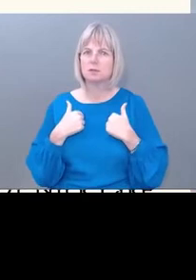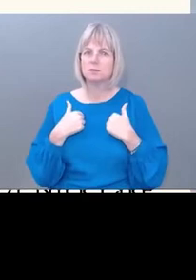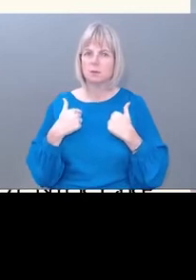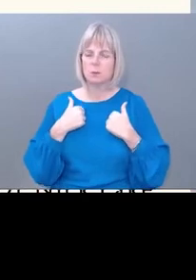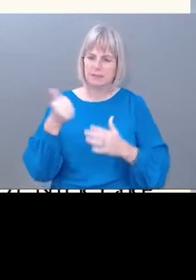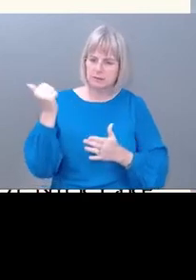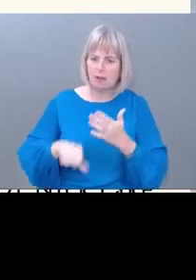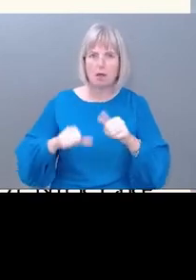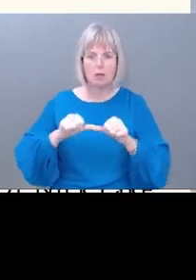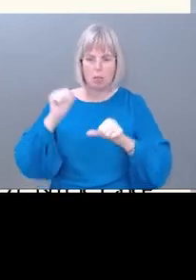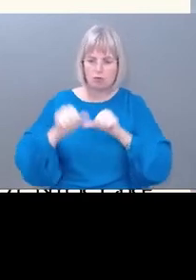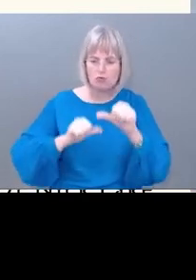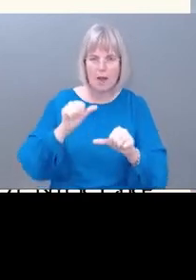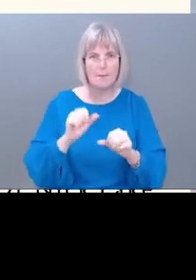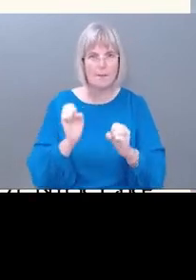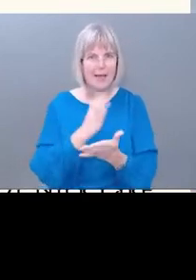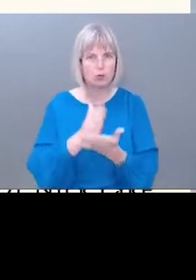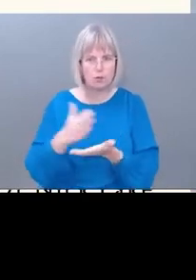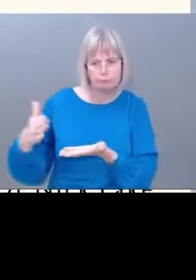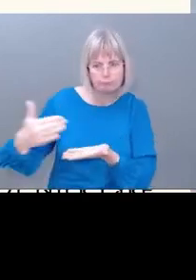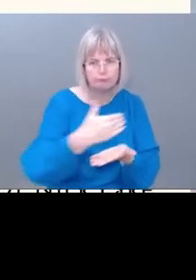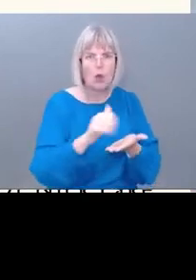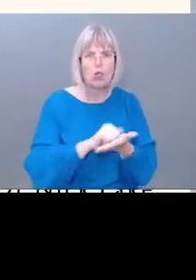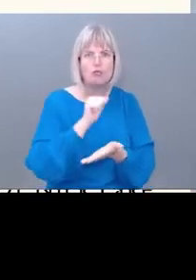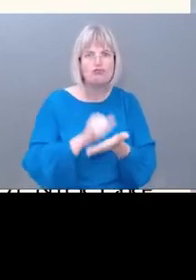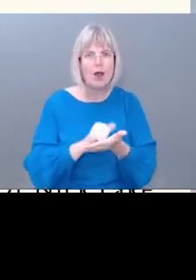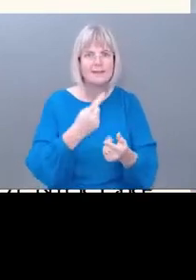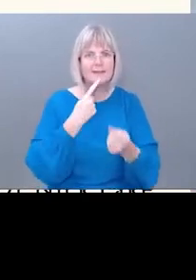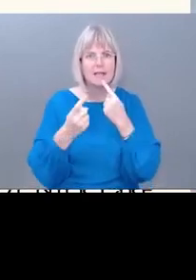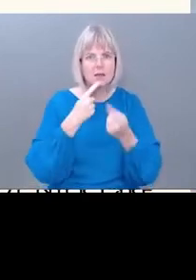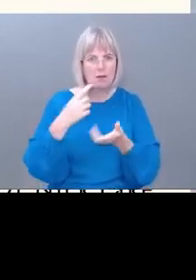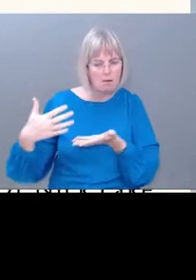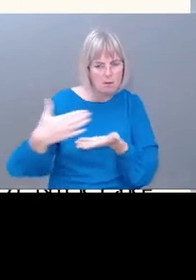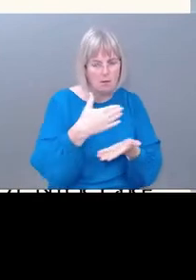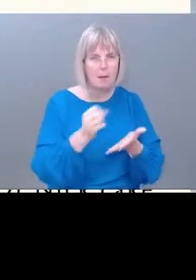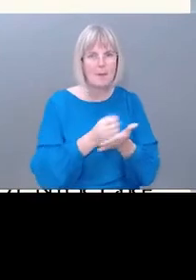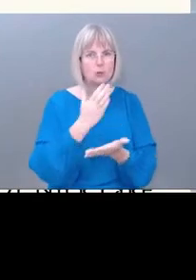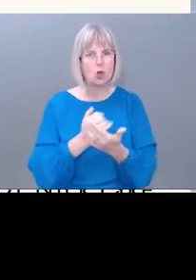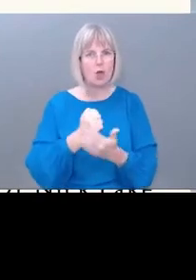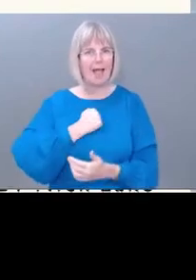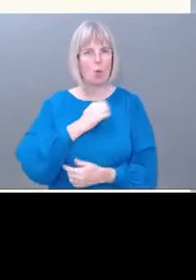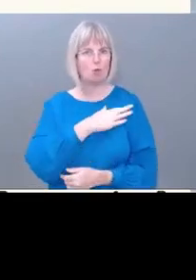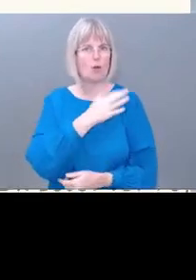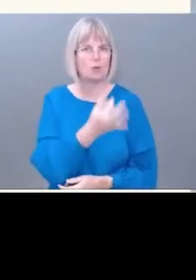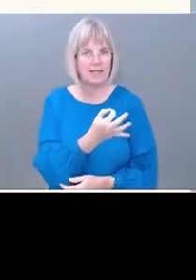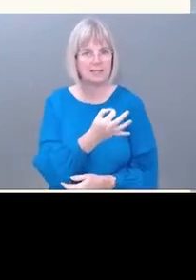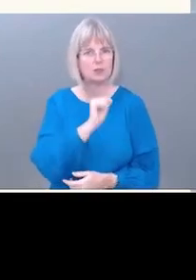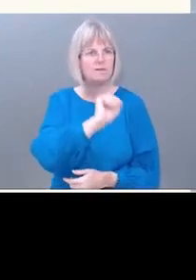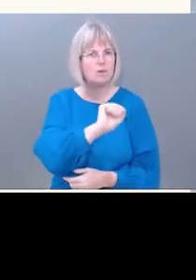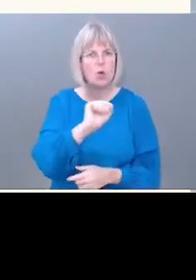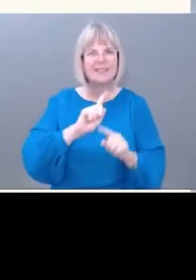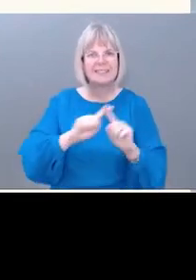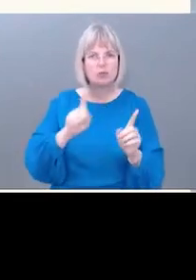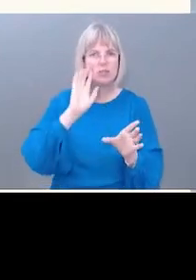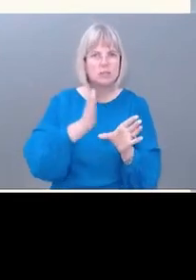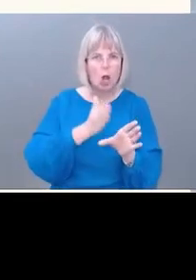data, looking at what our representation was in the different psychological professions at different